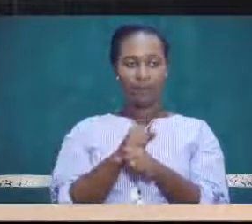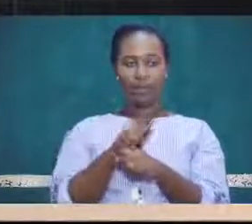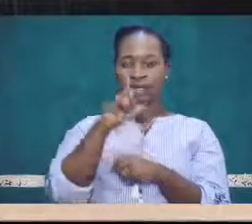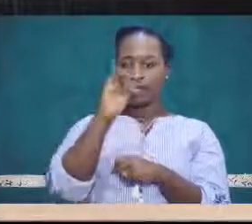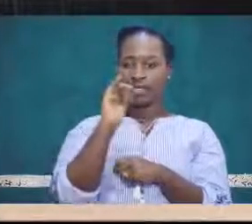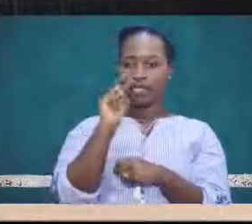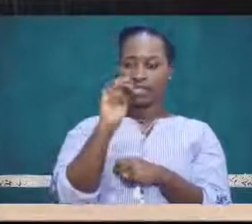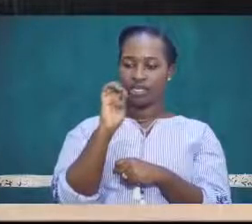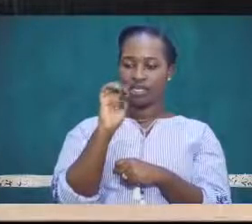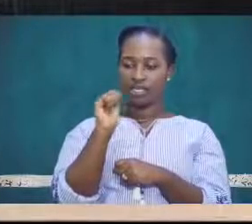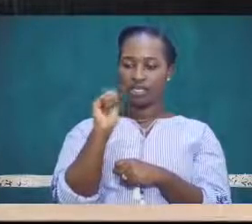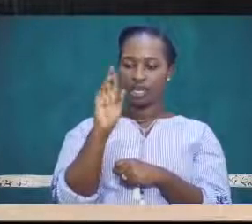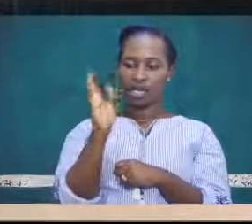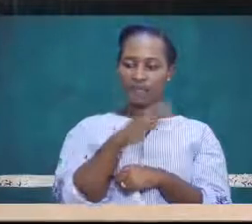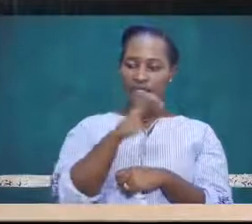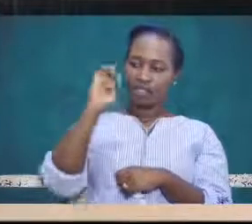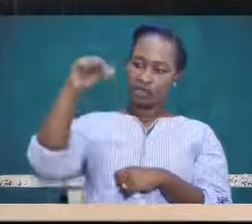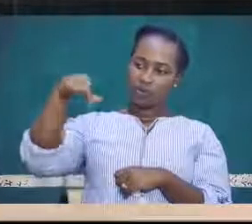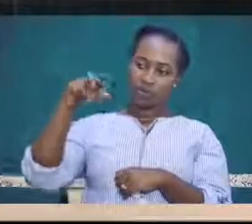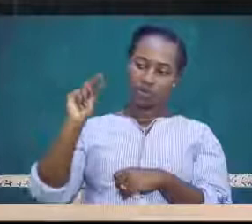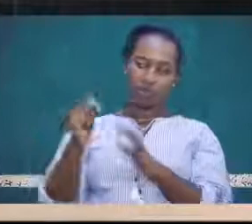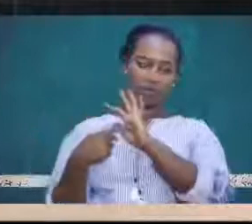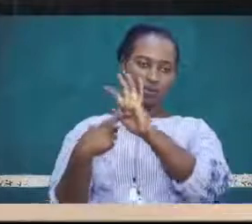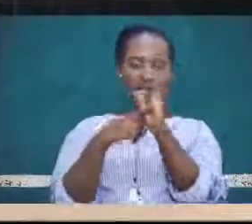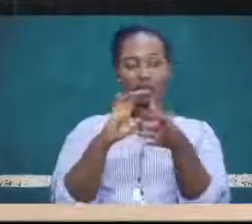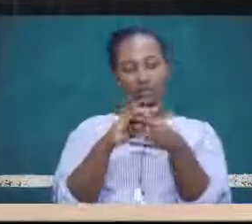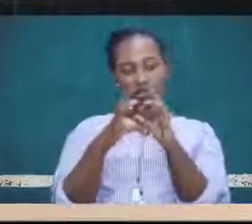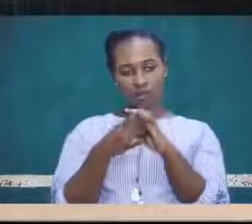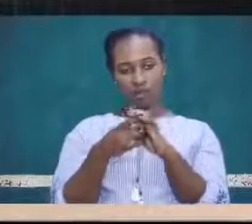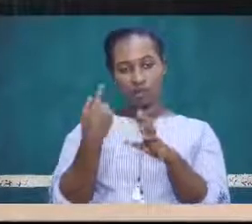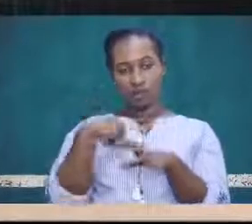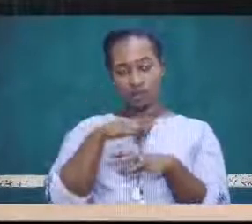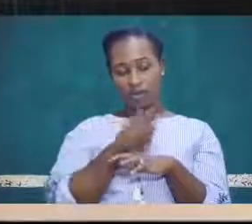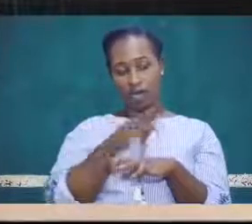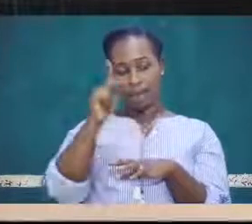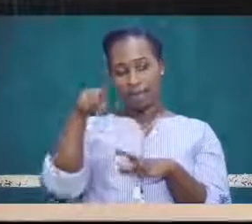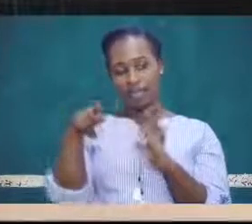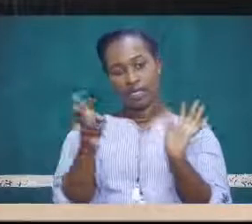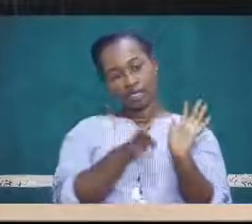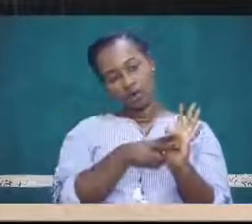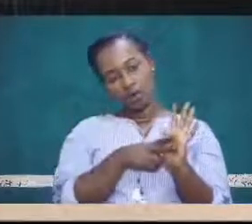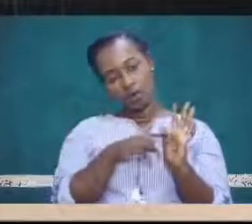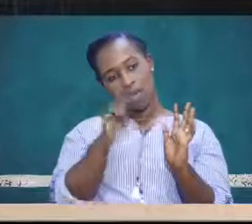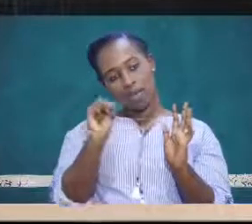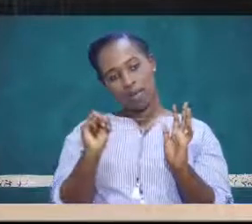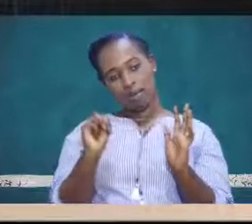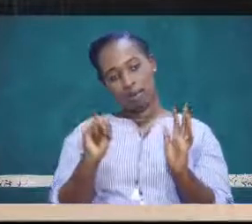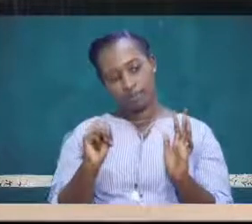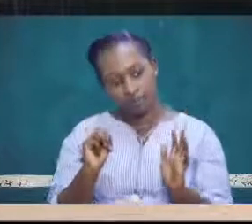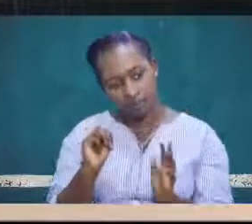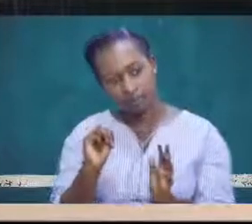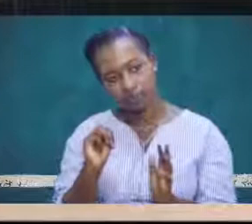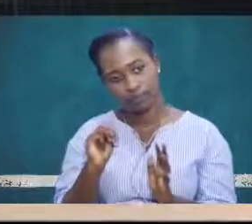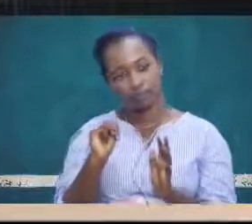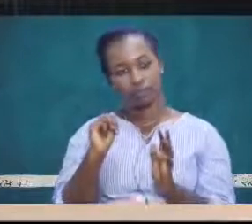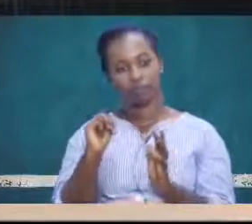relationship. What will be our linear equation? Our linear equation will be P equaling to M. And